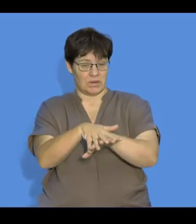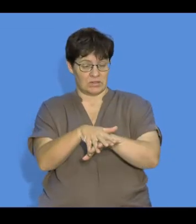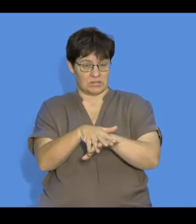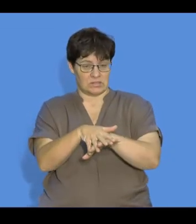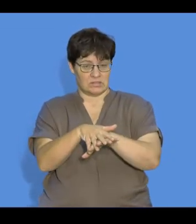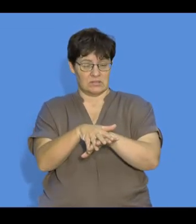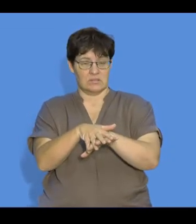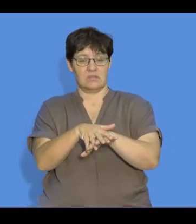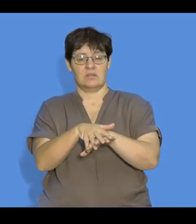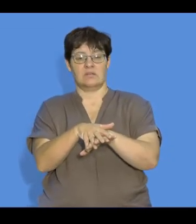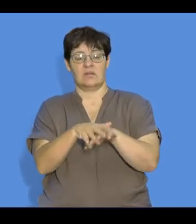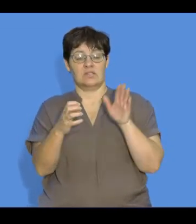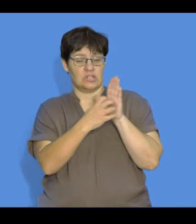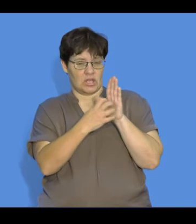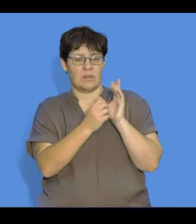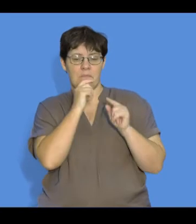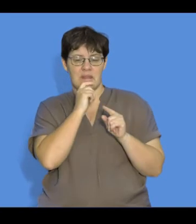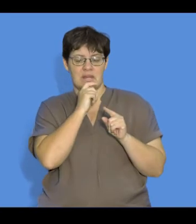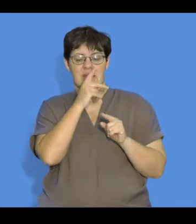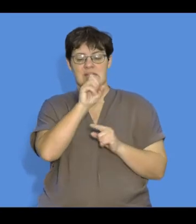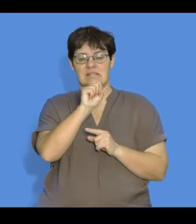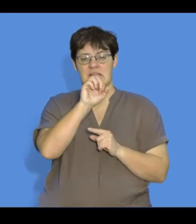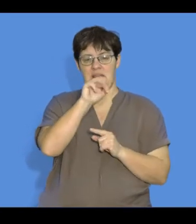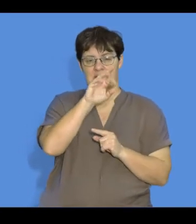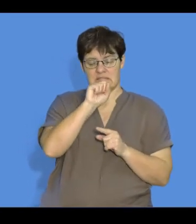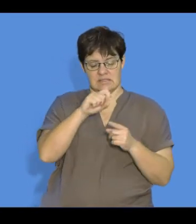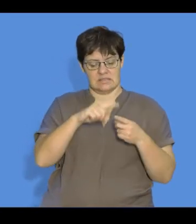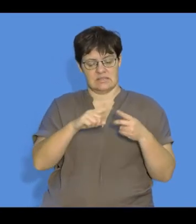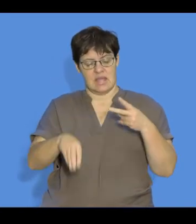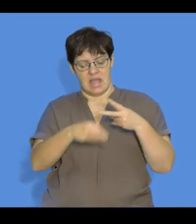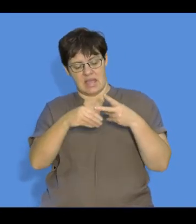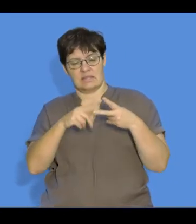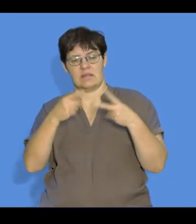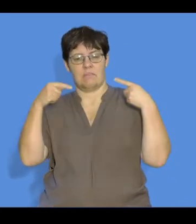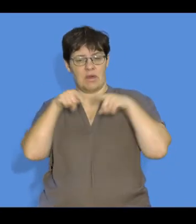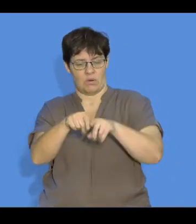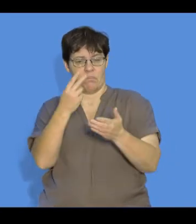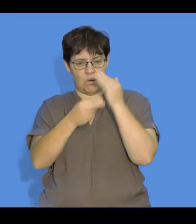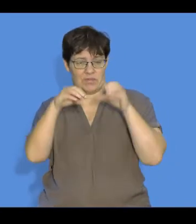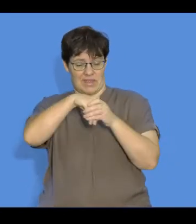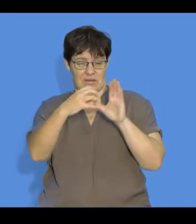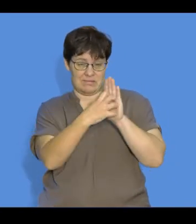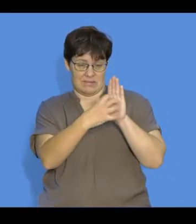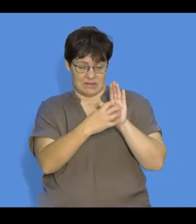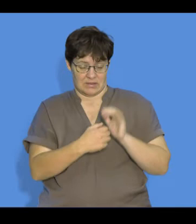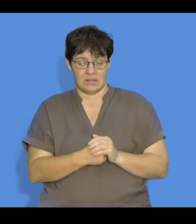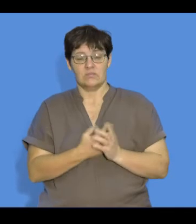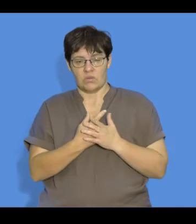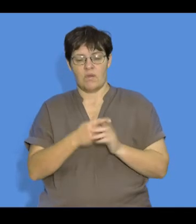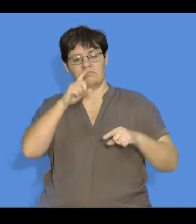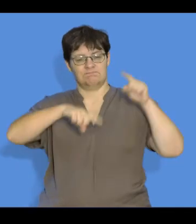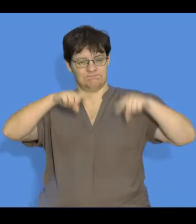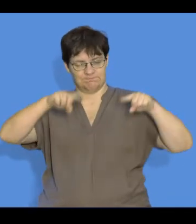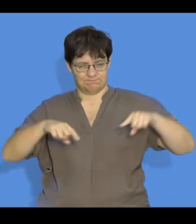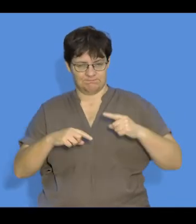well as parallel components that are connected through to each other, and there are also different scenarios